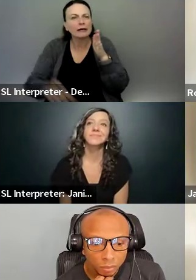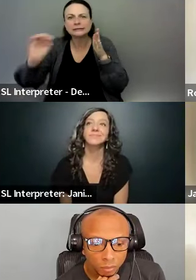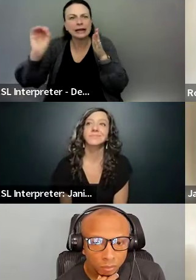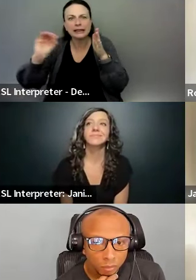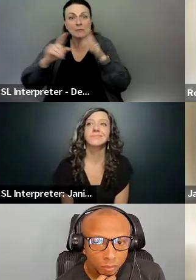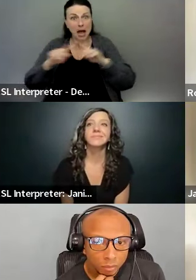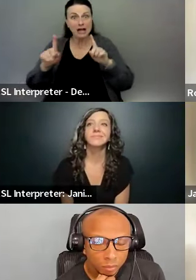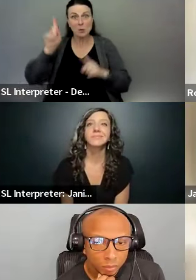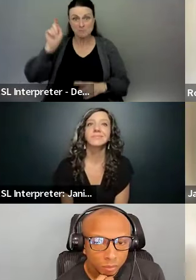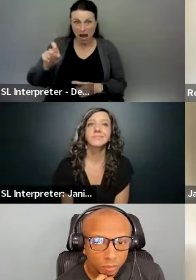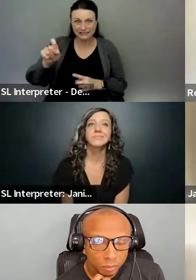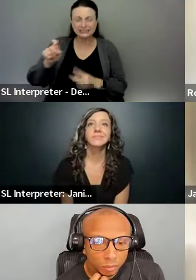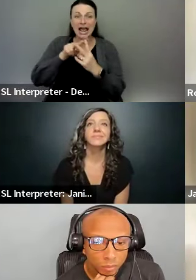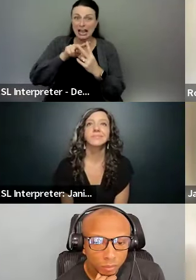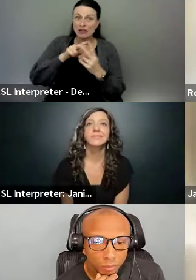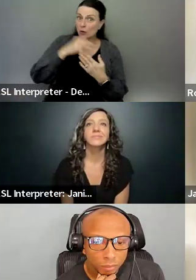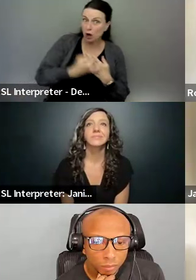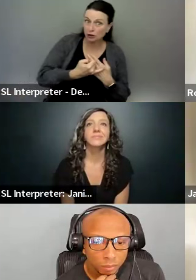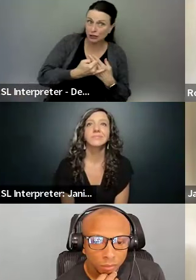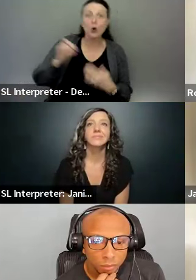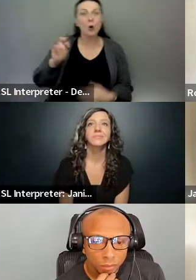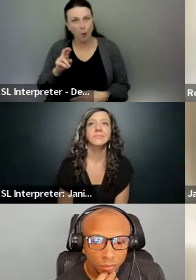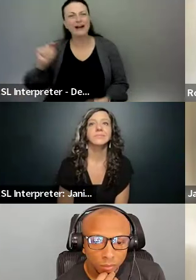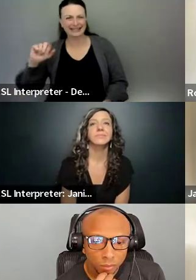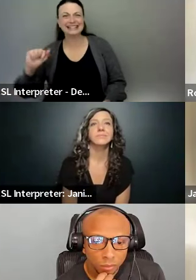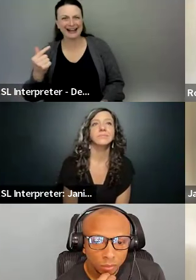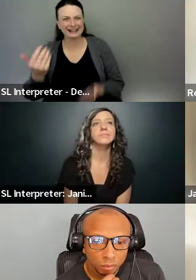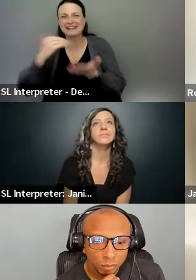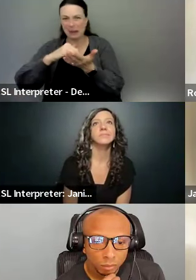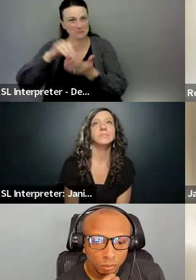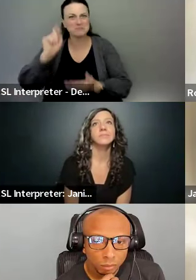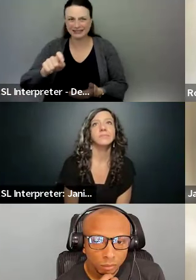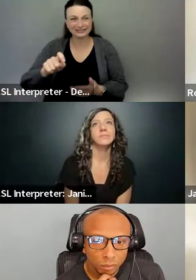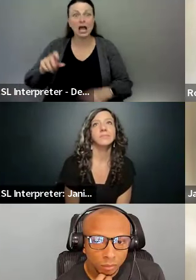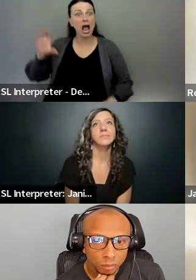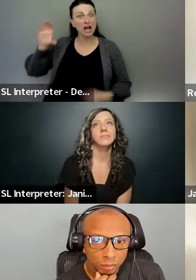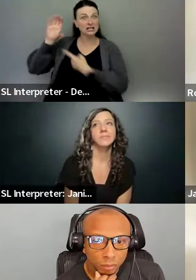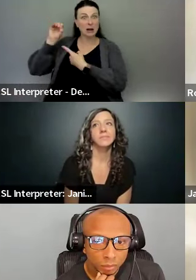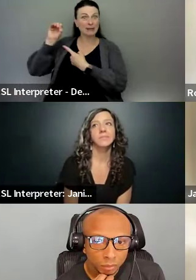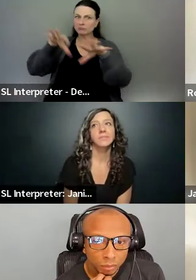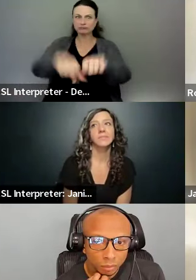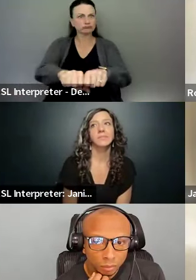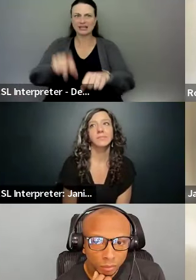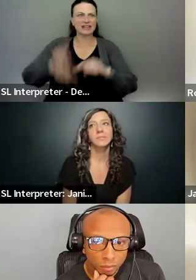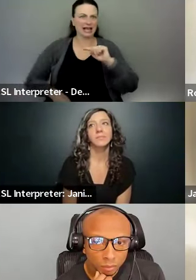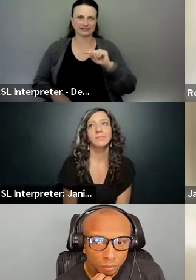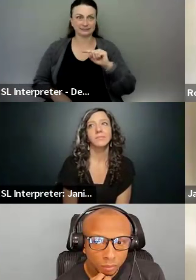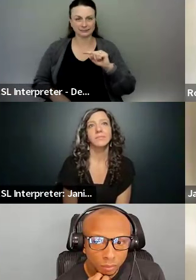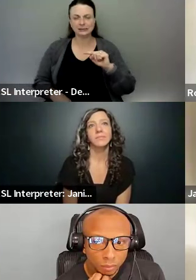be either a project again or a tag. Companies cannot get these